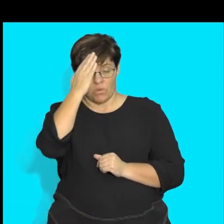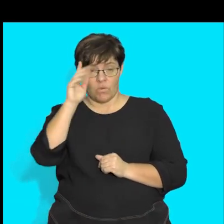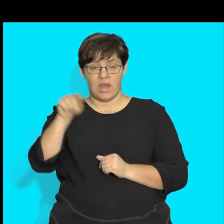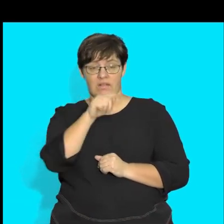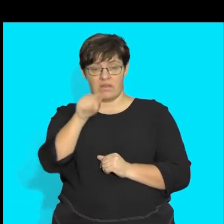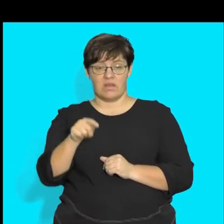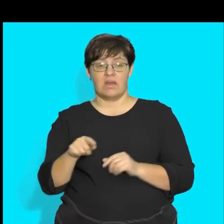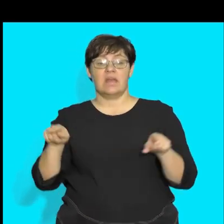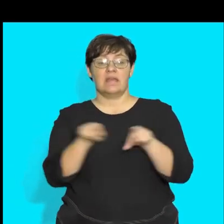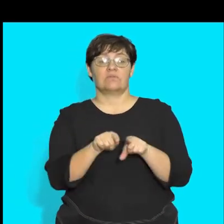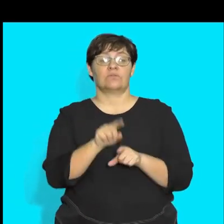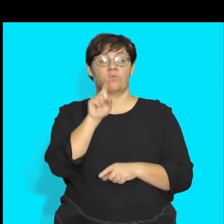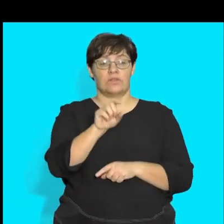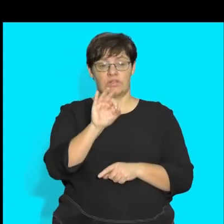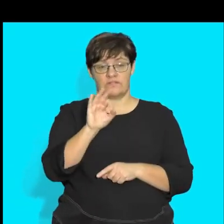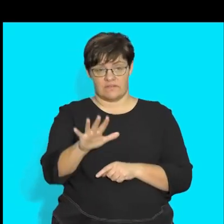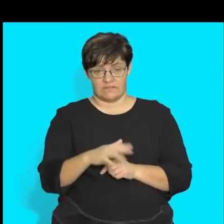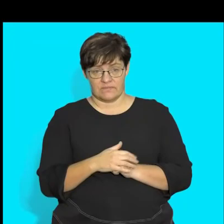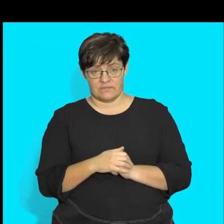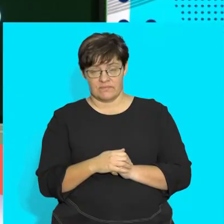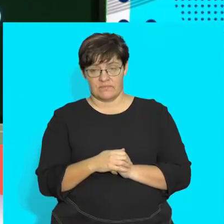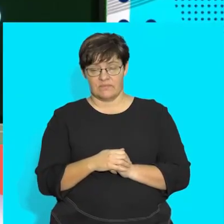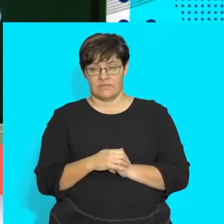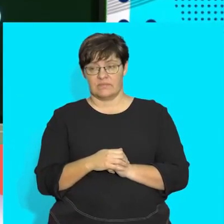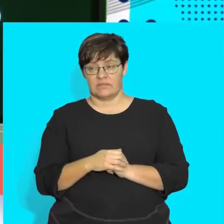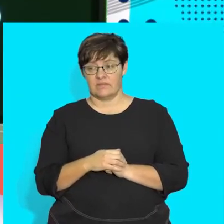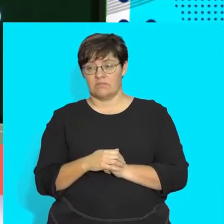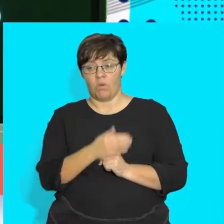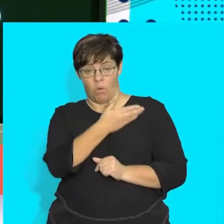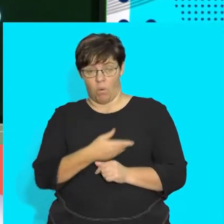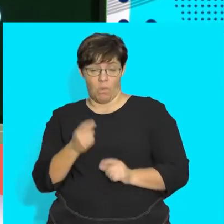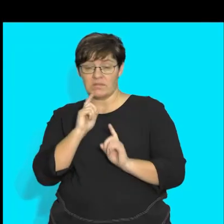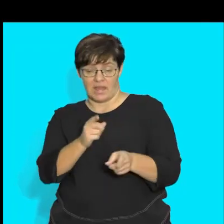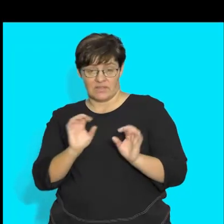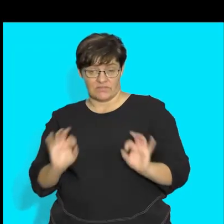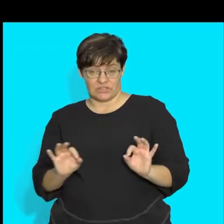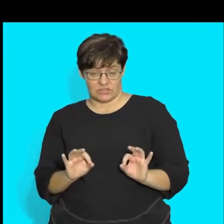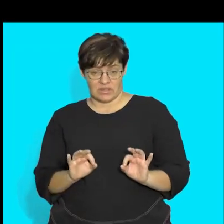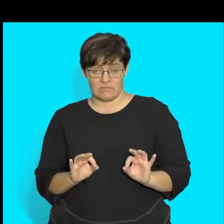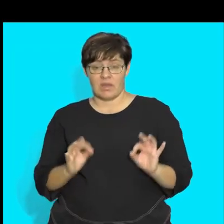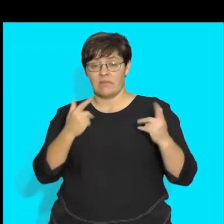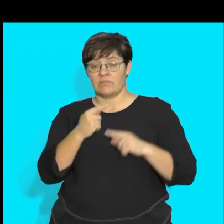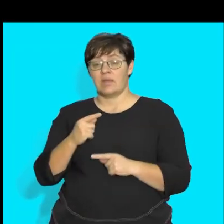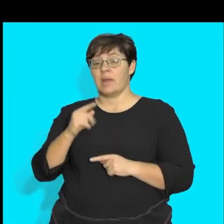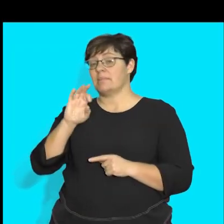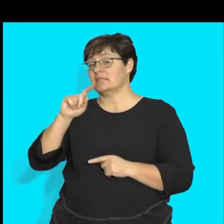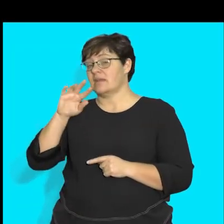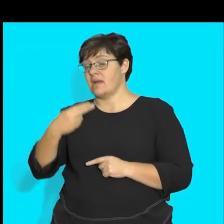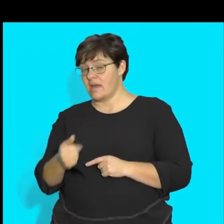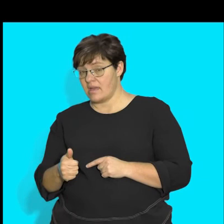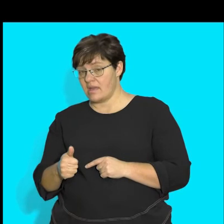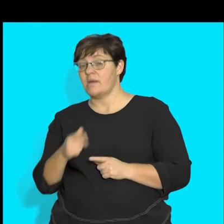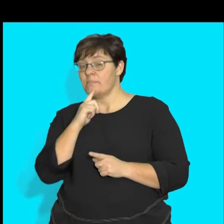angle alpha is equal to 135. Excellent. I'm halfway there. And if I can calculate